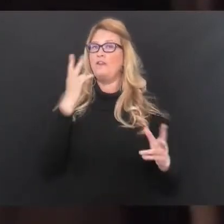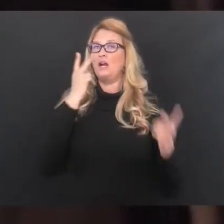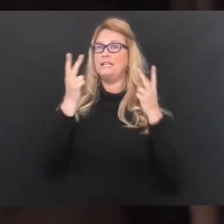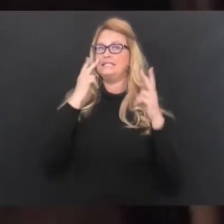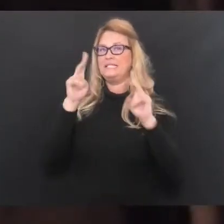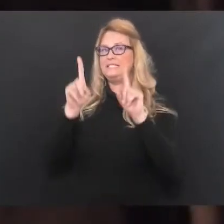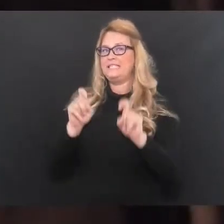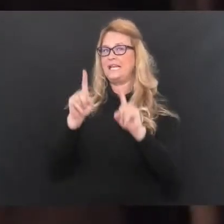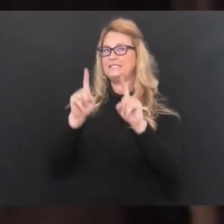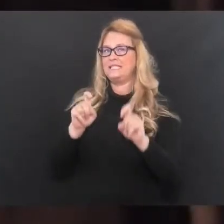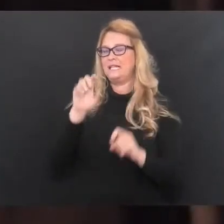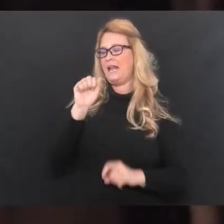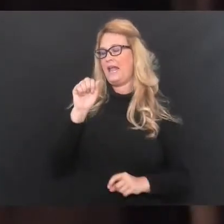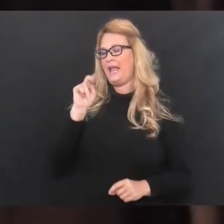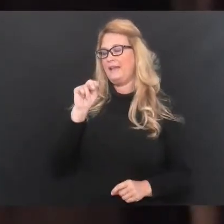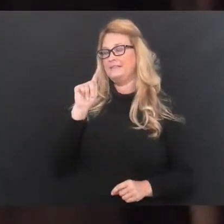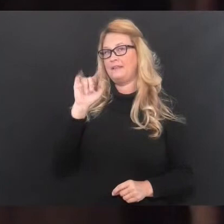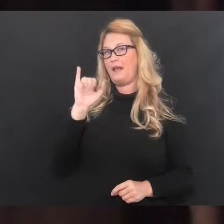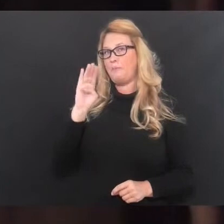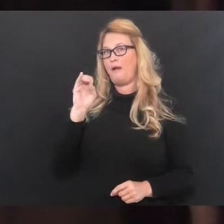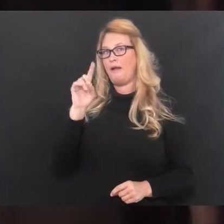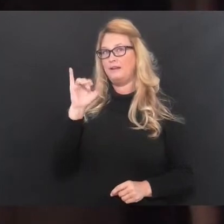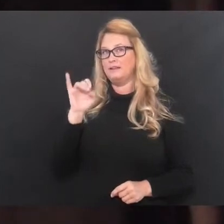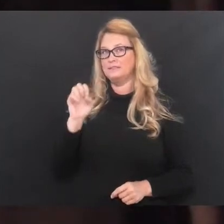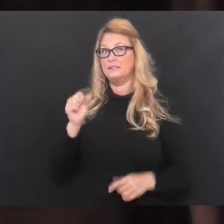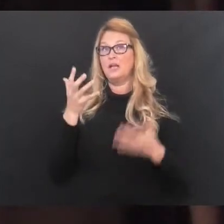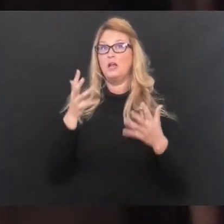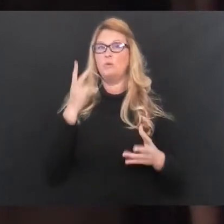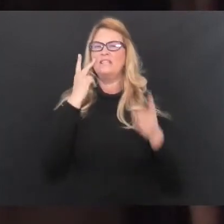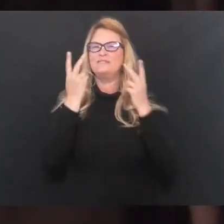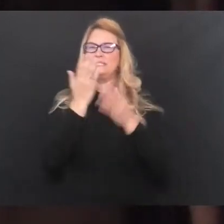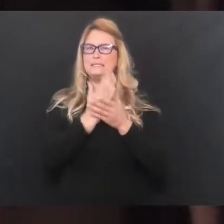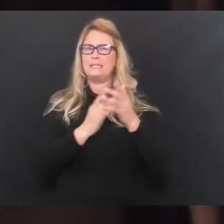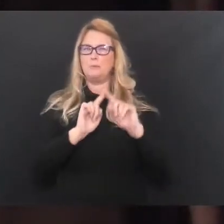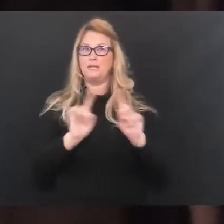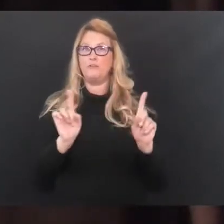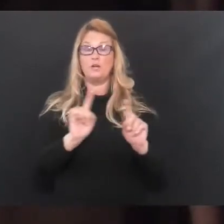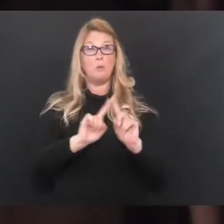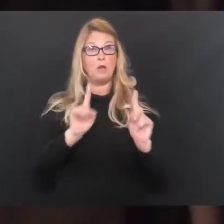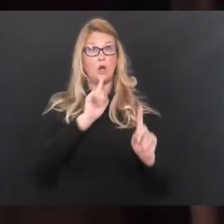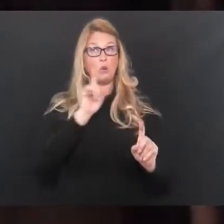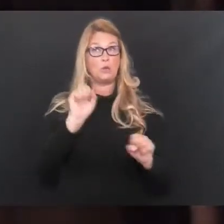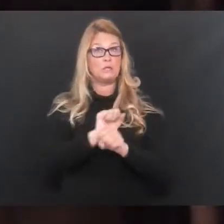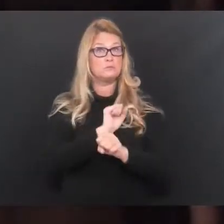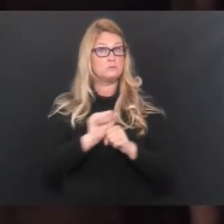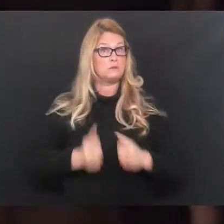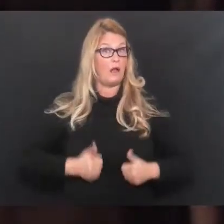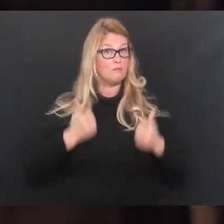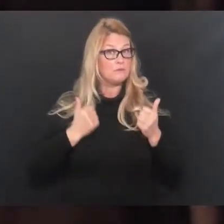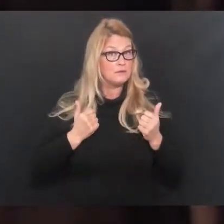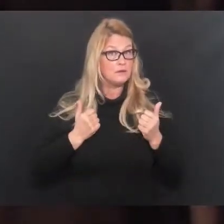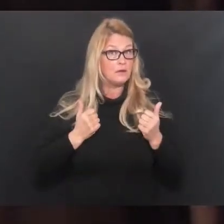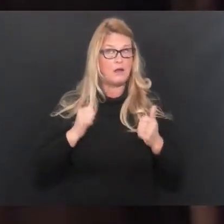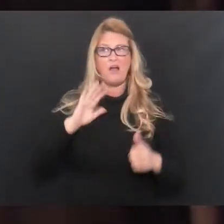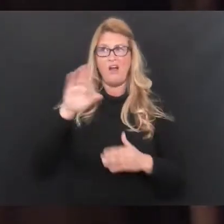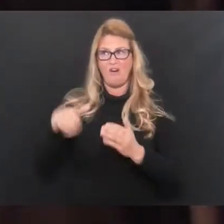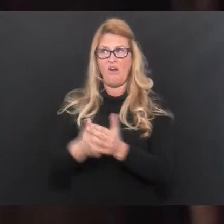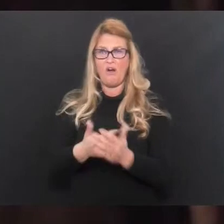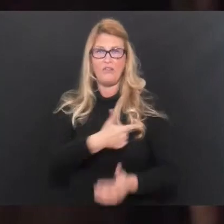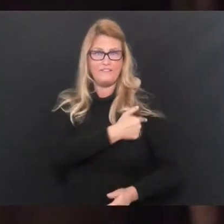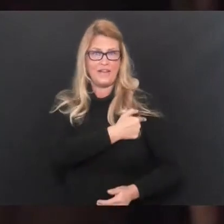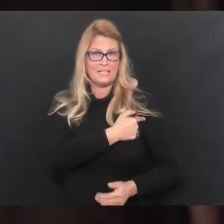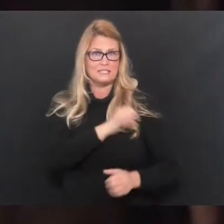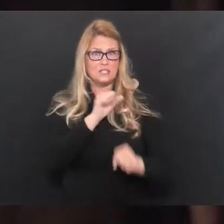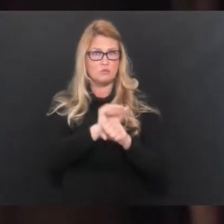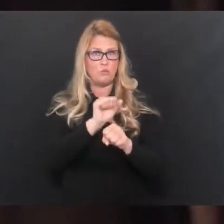antibodies, Mark, and had some, you know, seen some difference. But in real life situations, all the vaccines work really well